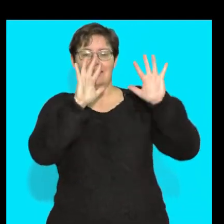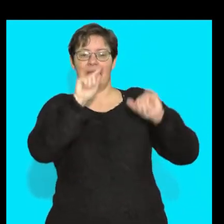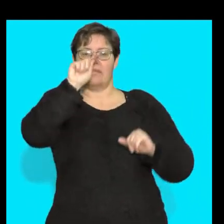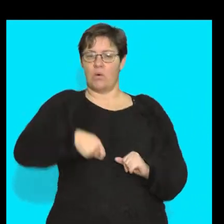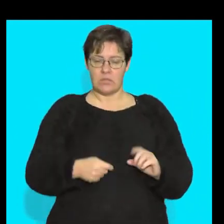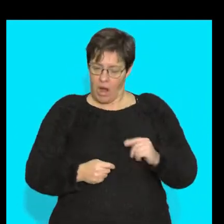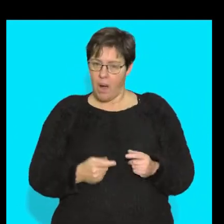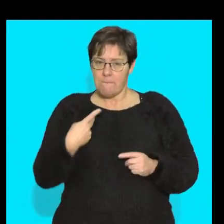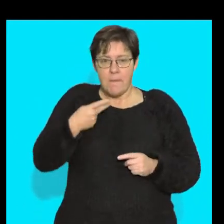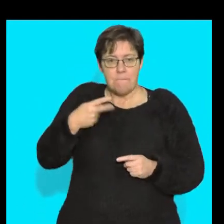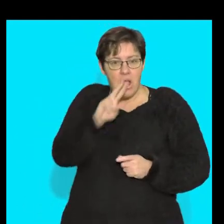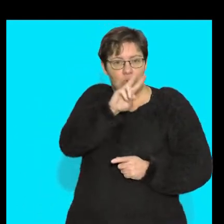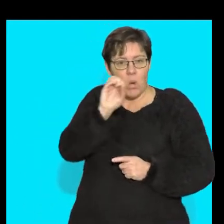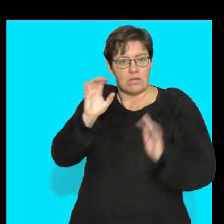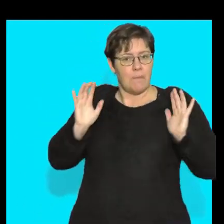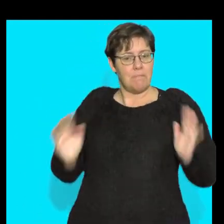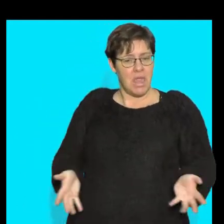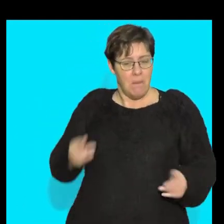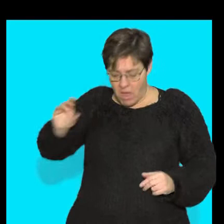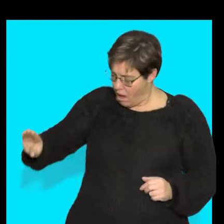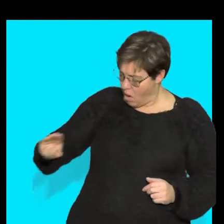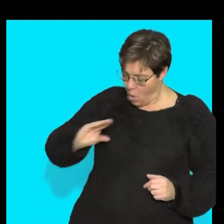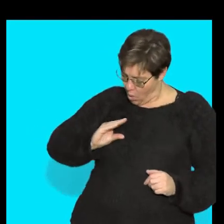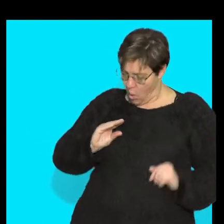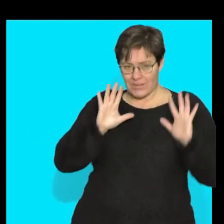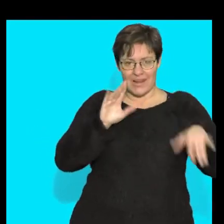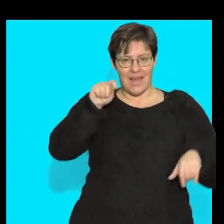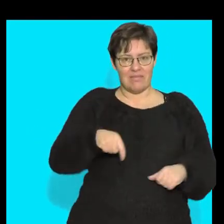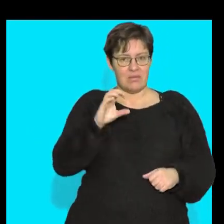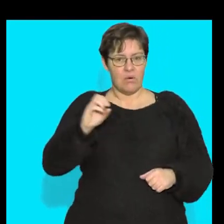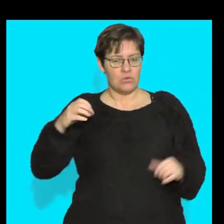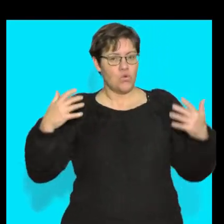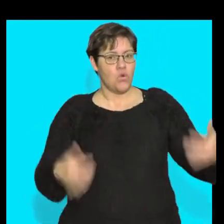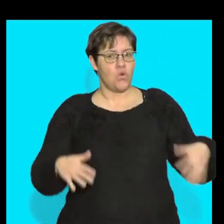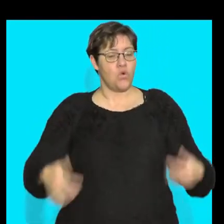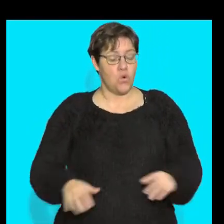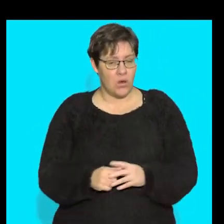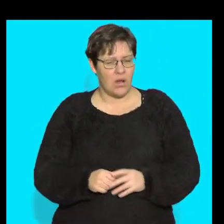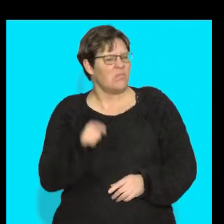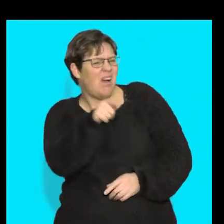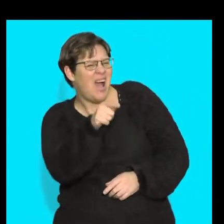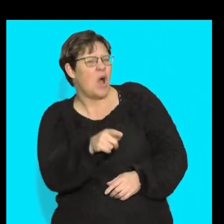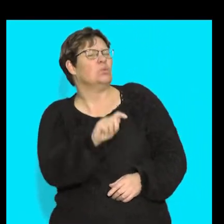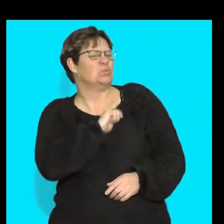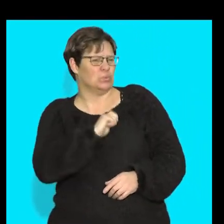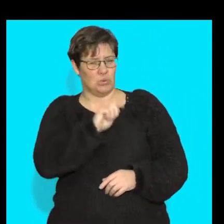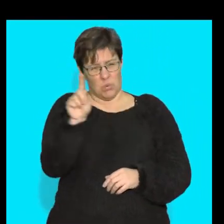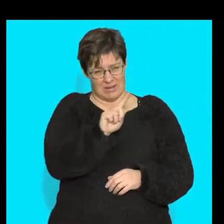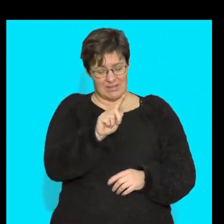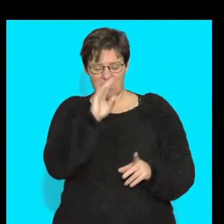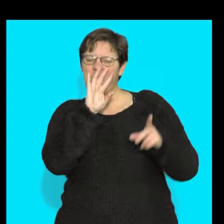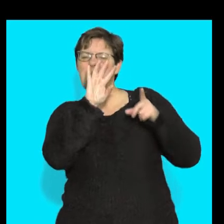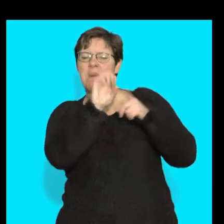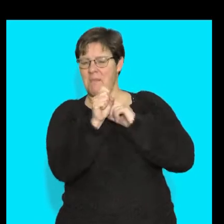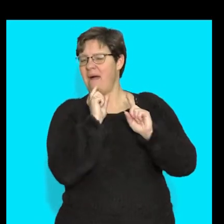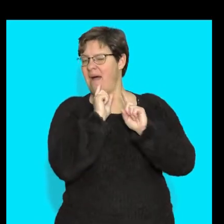10,000 rand." You know those kinds of things, right? What exactly are these things and how do they really work? That's what we're going to try